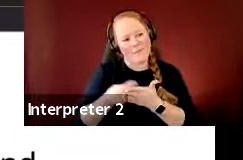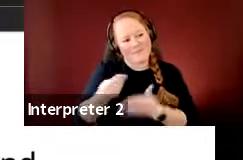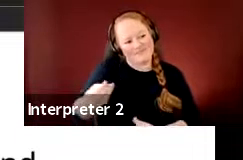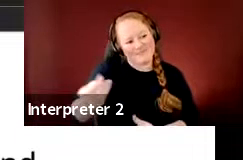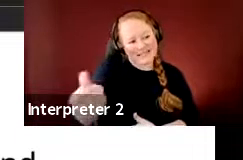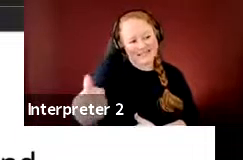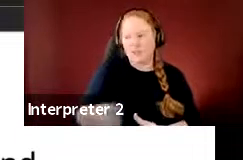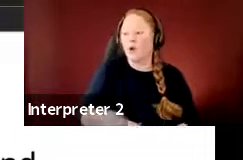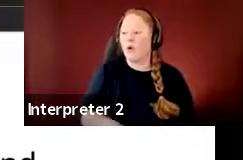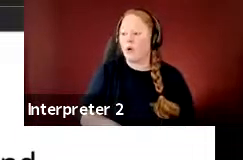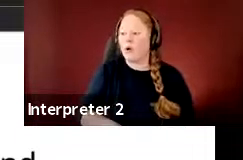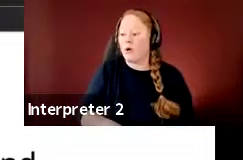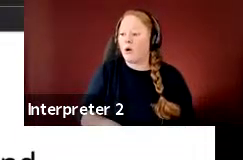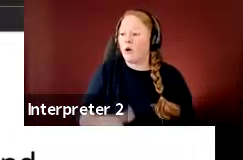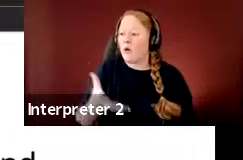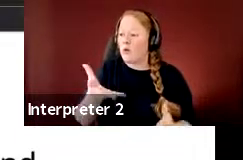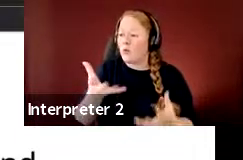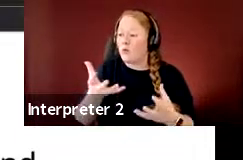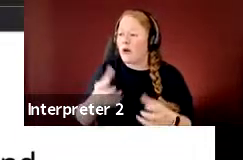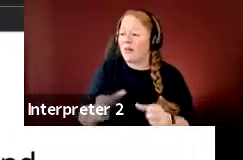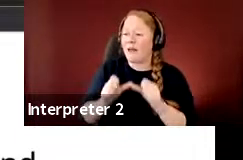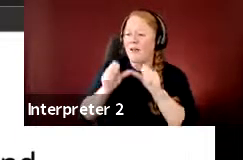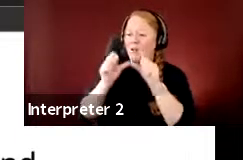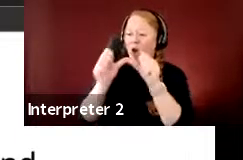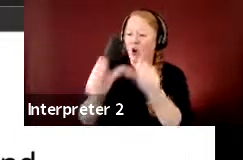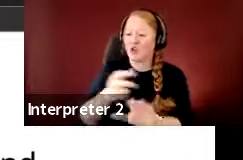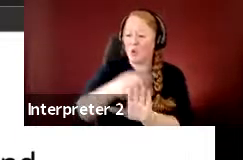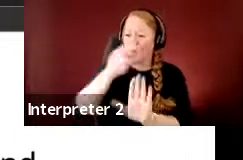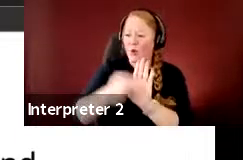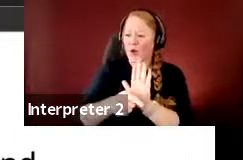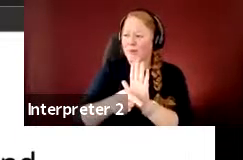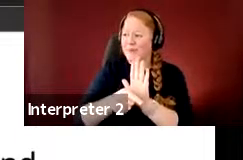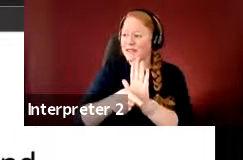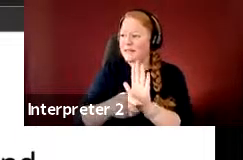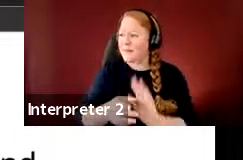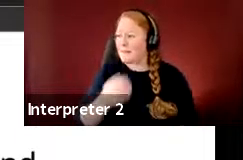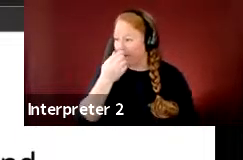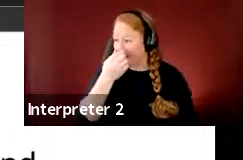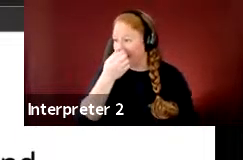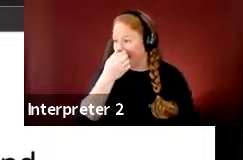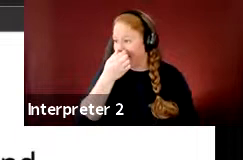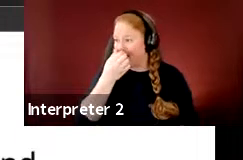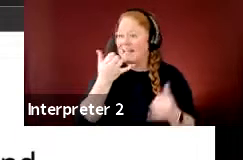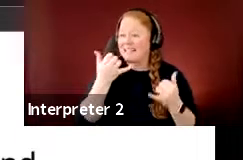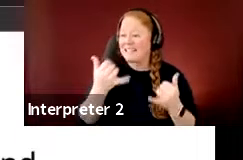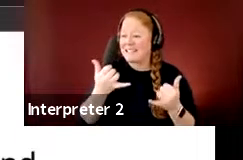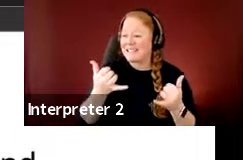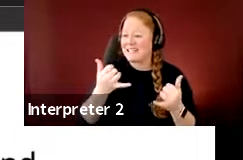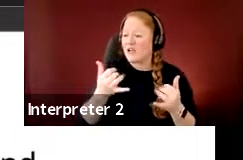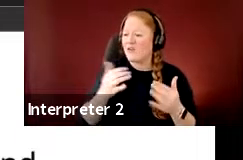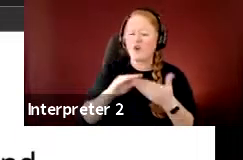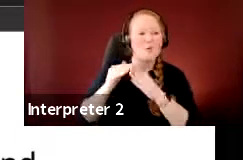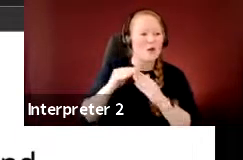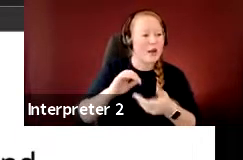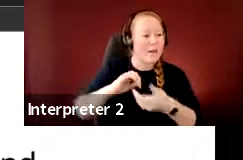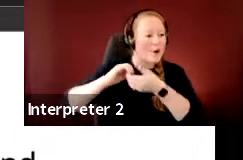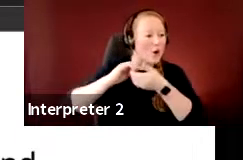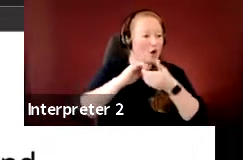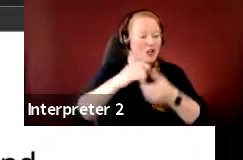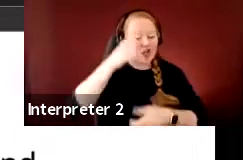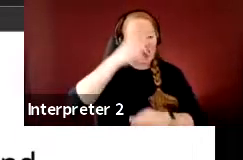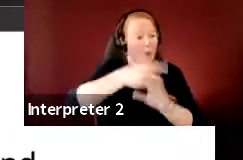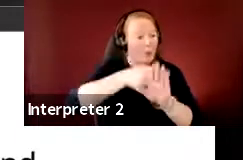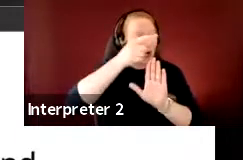programs, and existing capacity within the city government and or via community partners for program